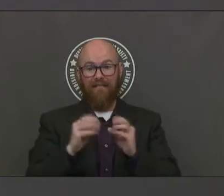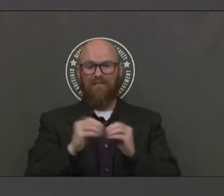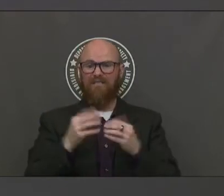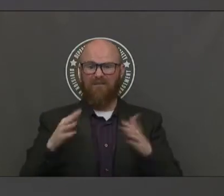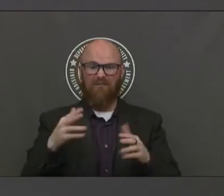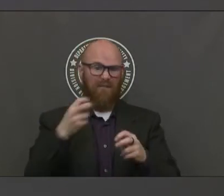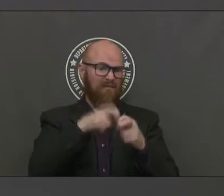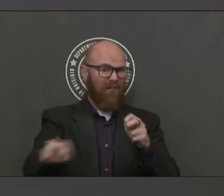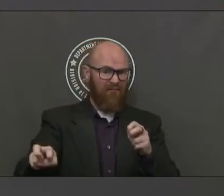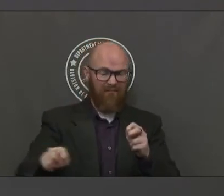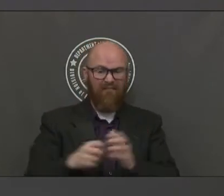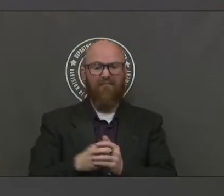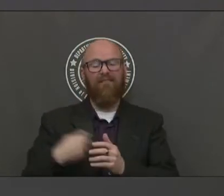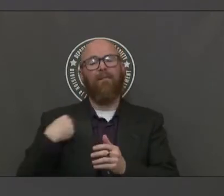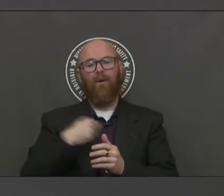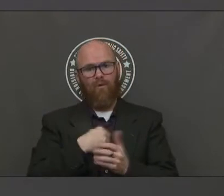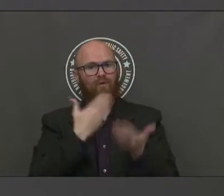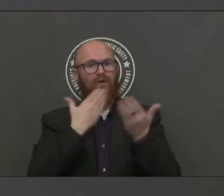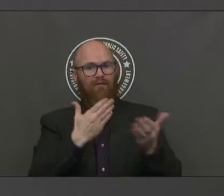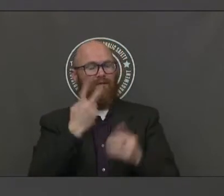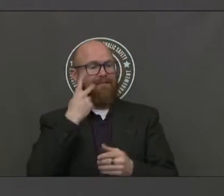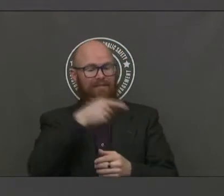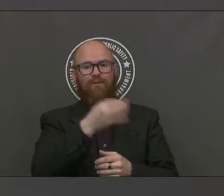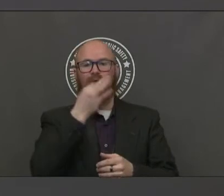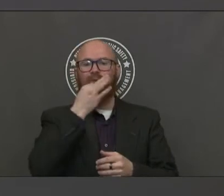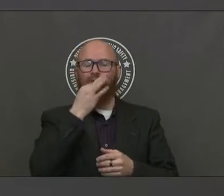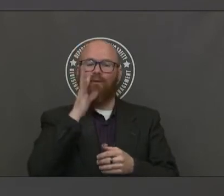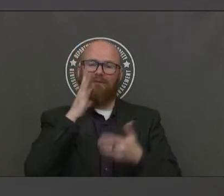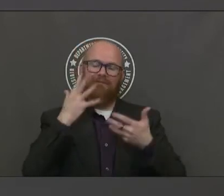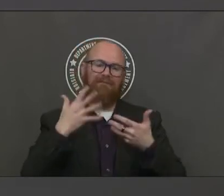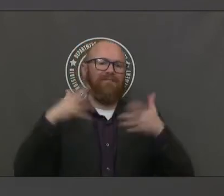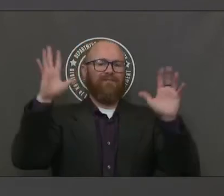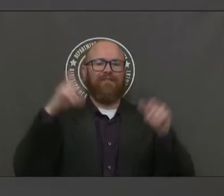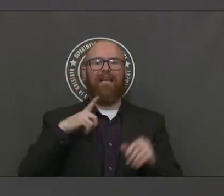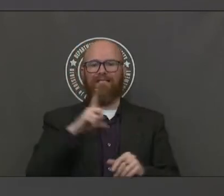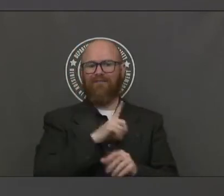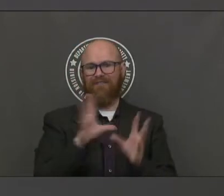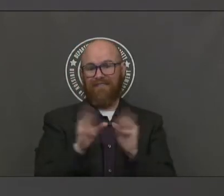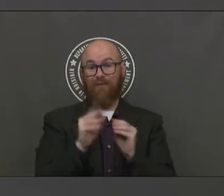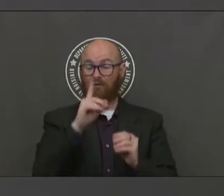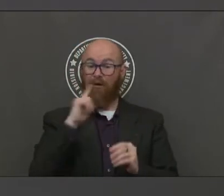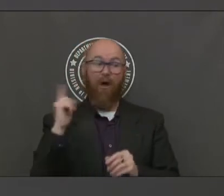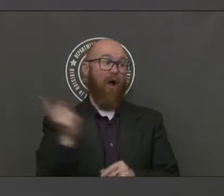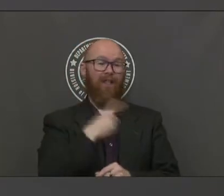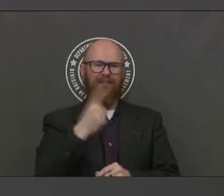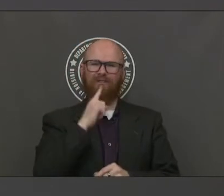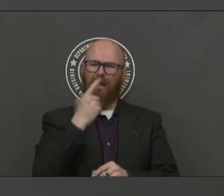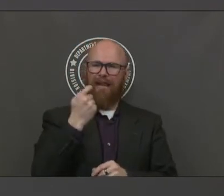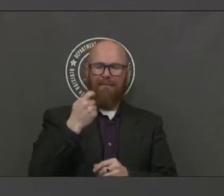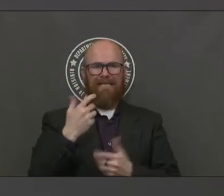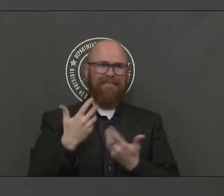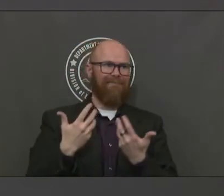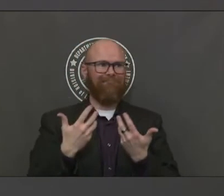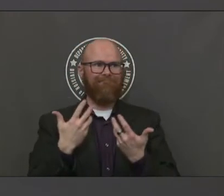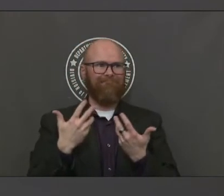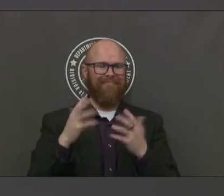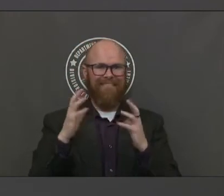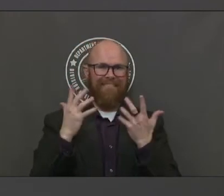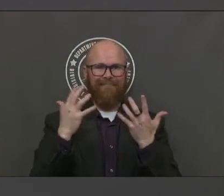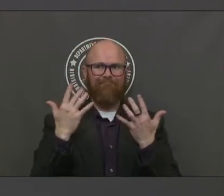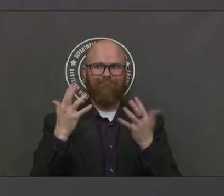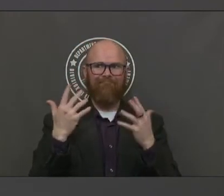and we're grateful to see it coming to an end. We're all a little punchy right now, I guess, probably.